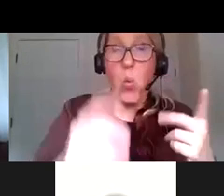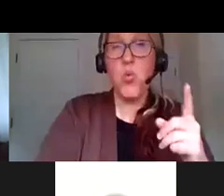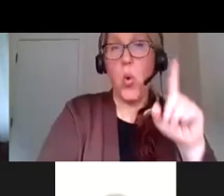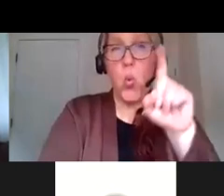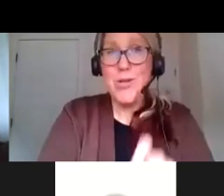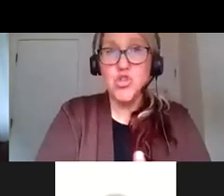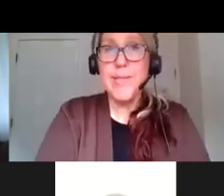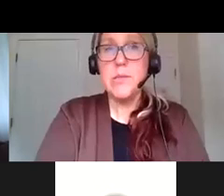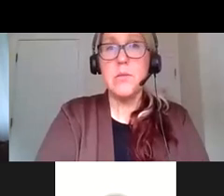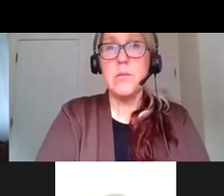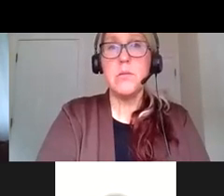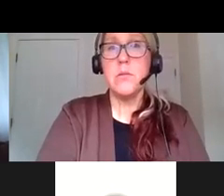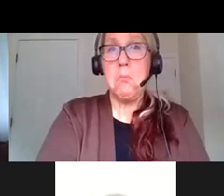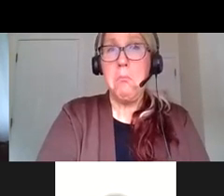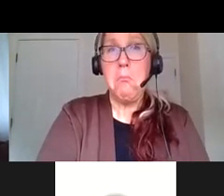questions?